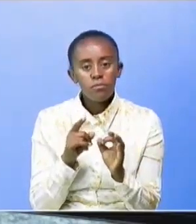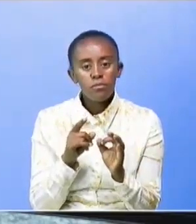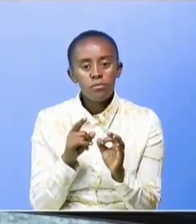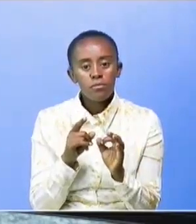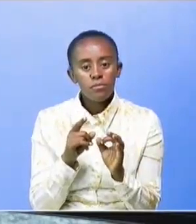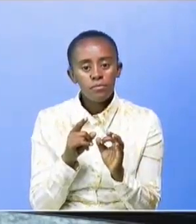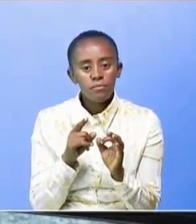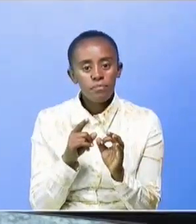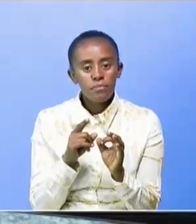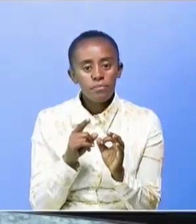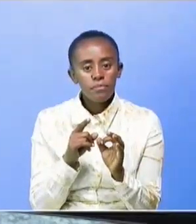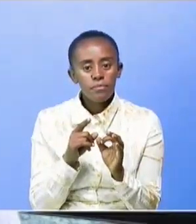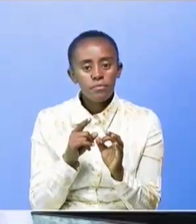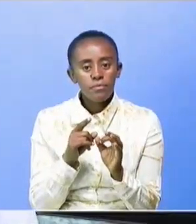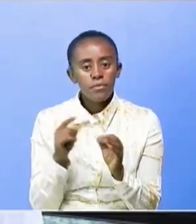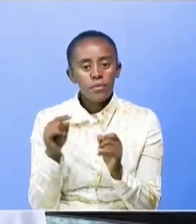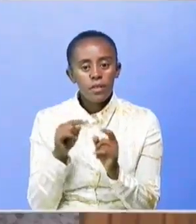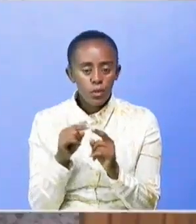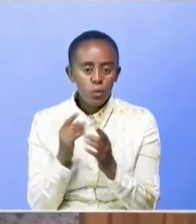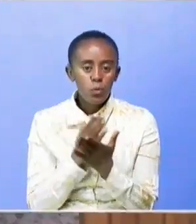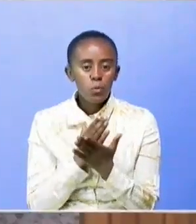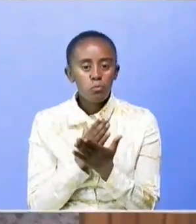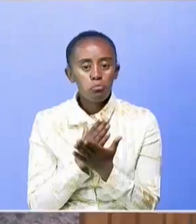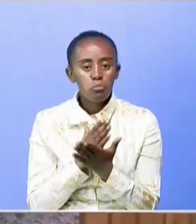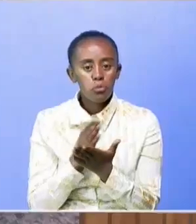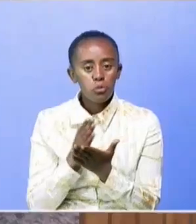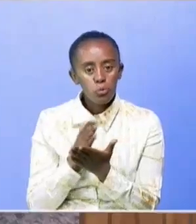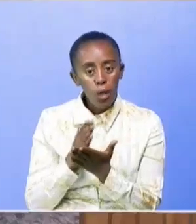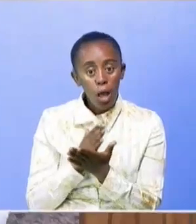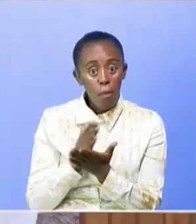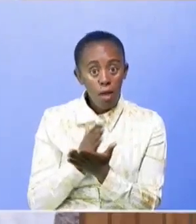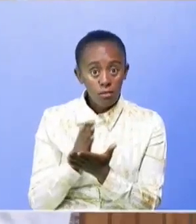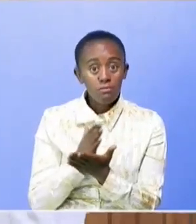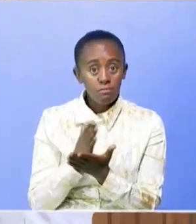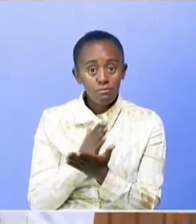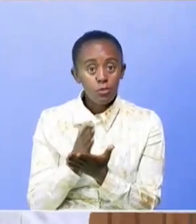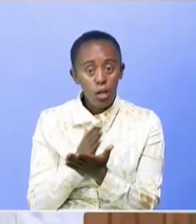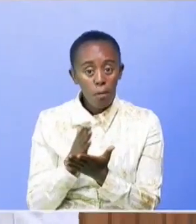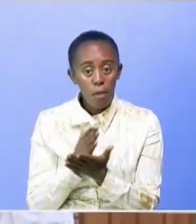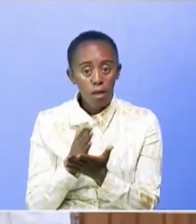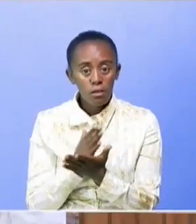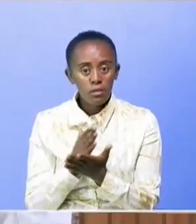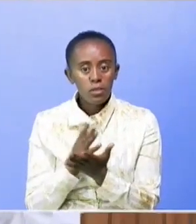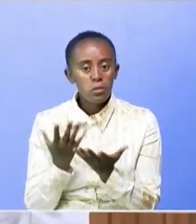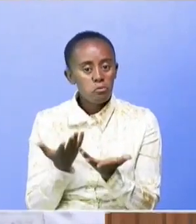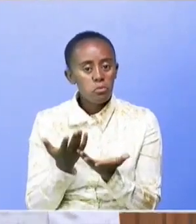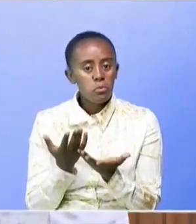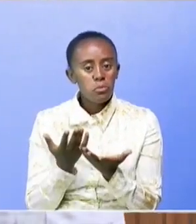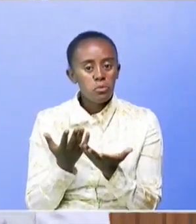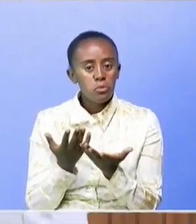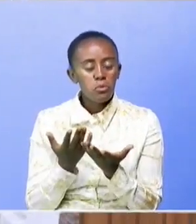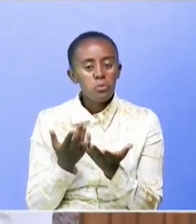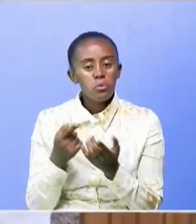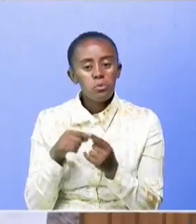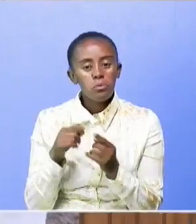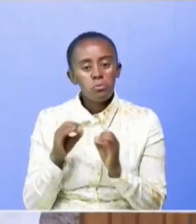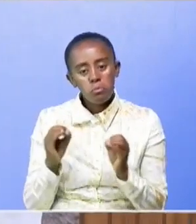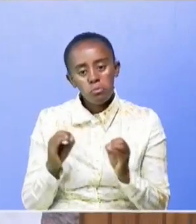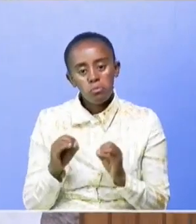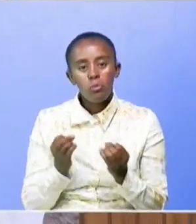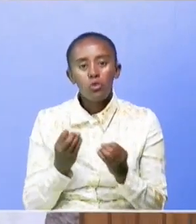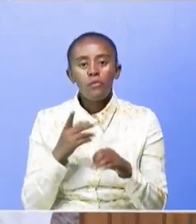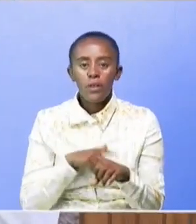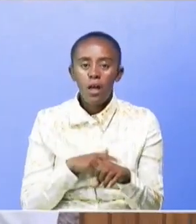underline on, to take part freely. It means willingly, without, most of the